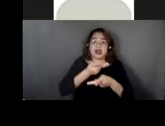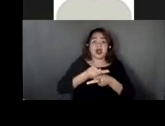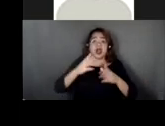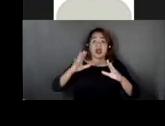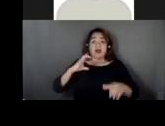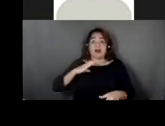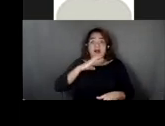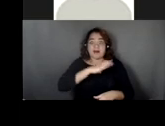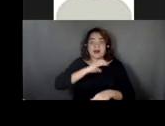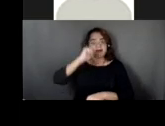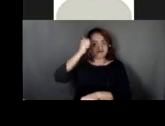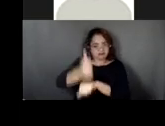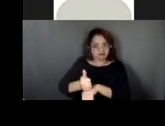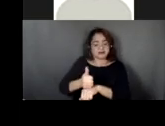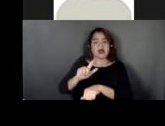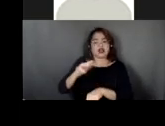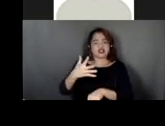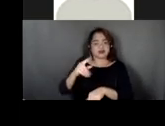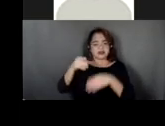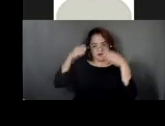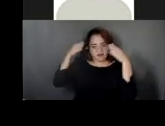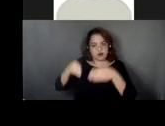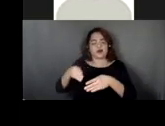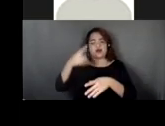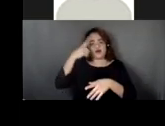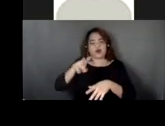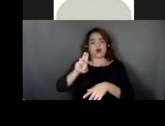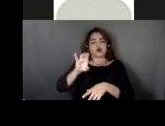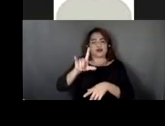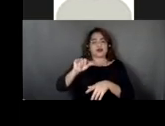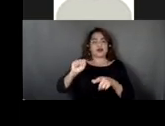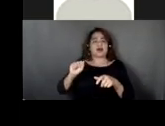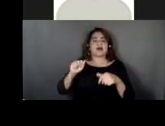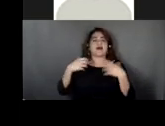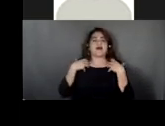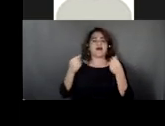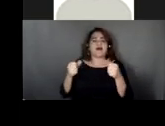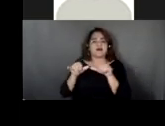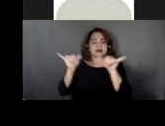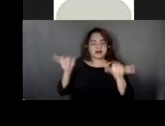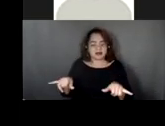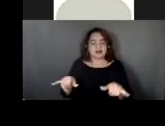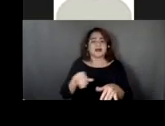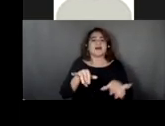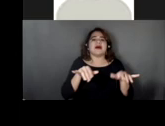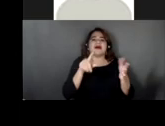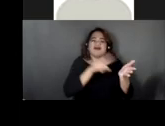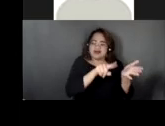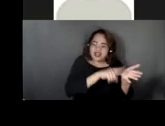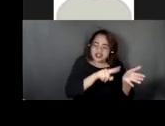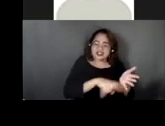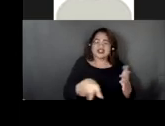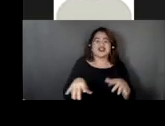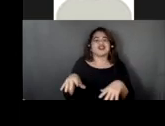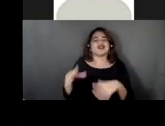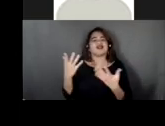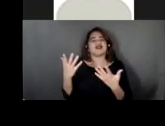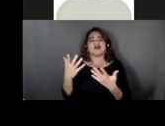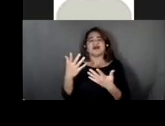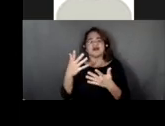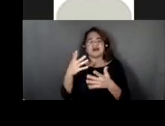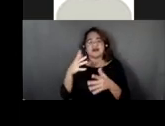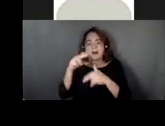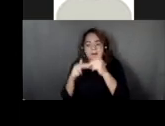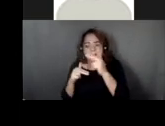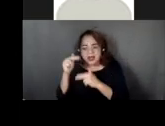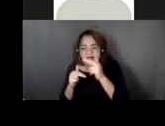several different work groups looking at different aspects of our system and our research, our facilities and how they